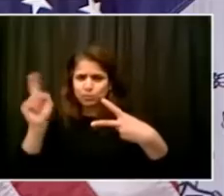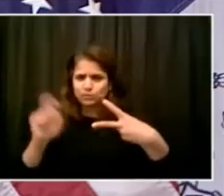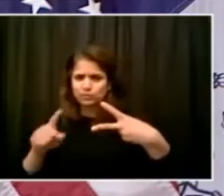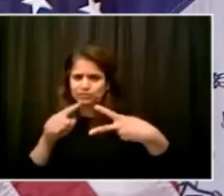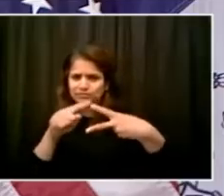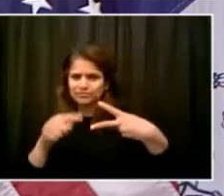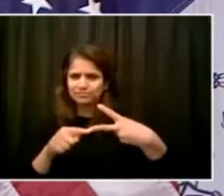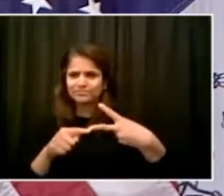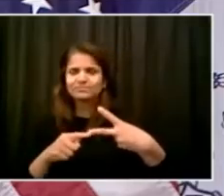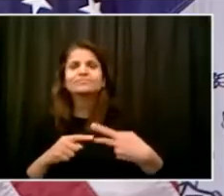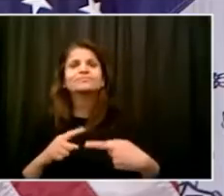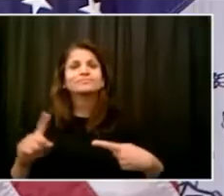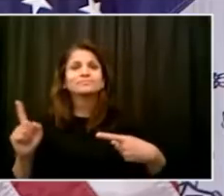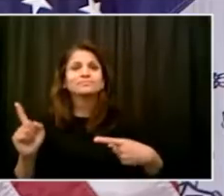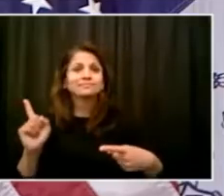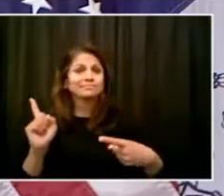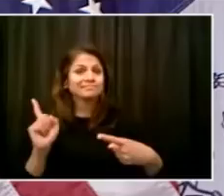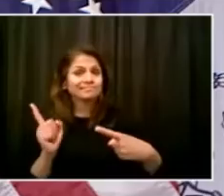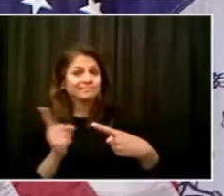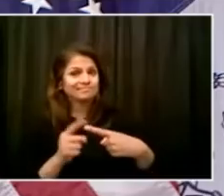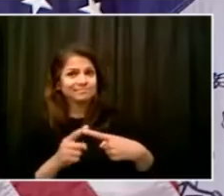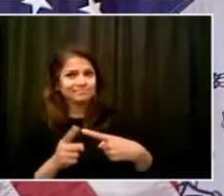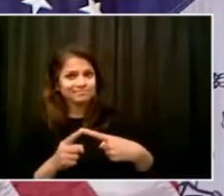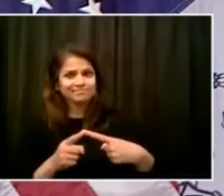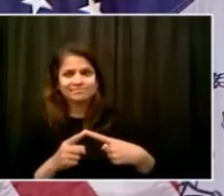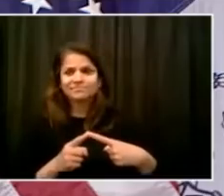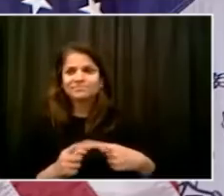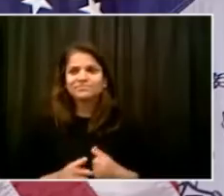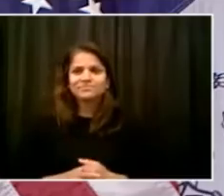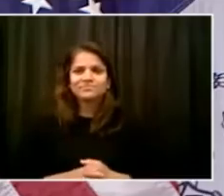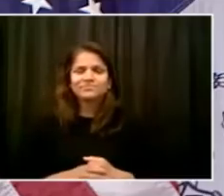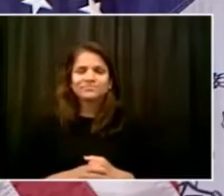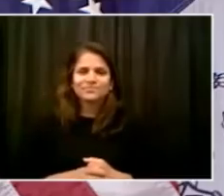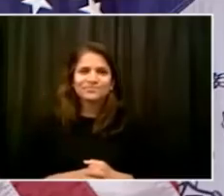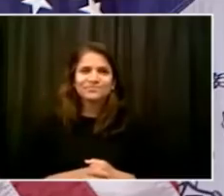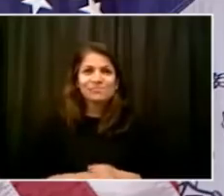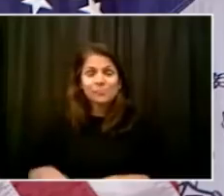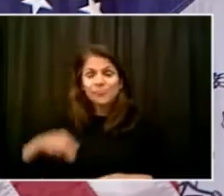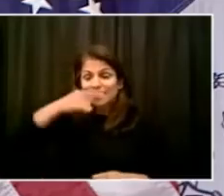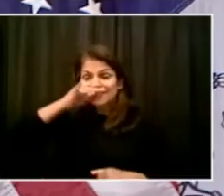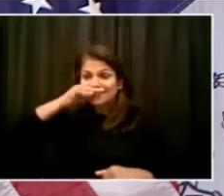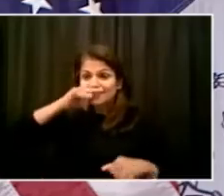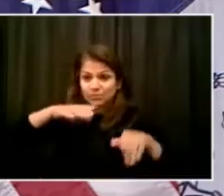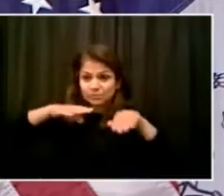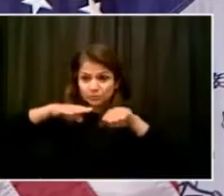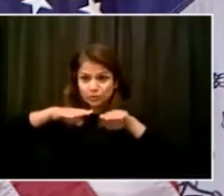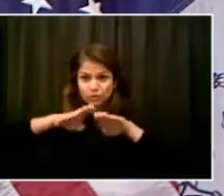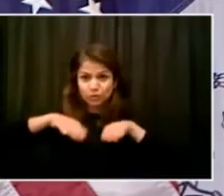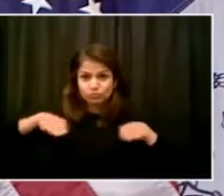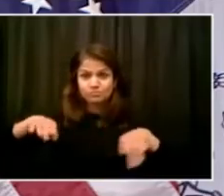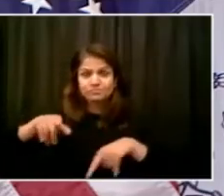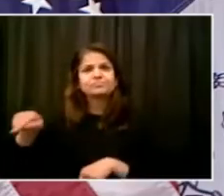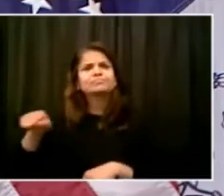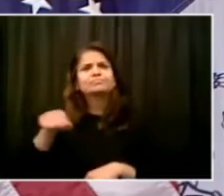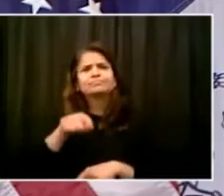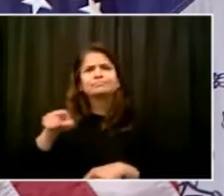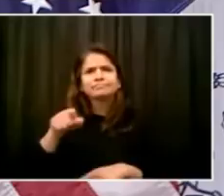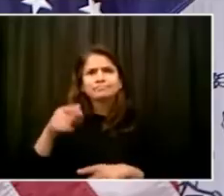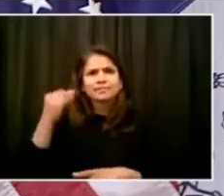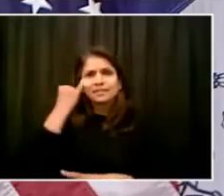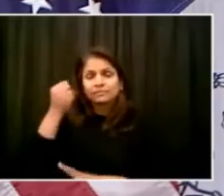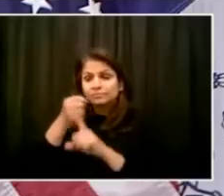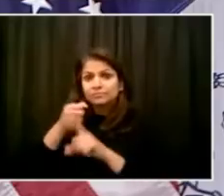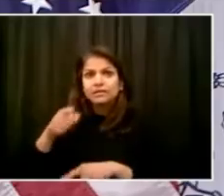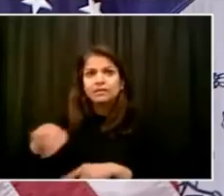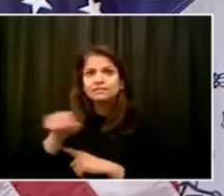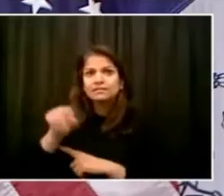there any indication that kids with multi-system inflammatory syndrome, I forget exactly